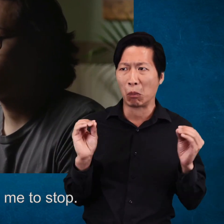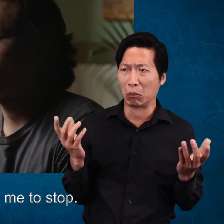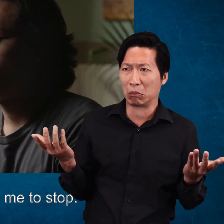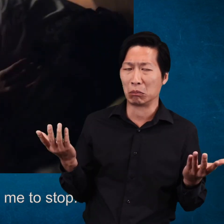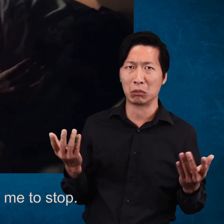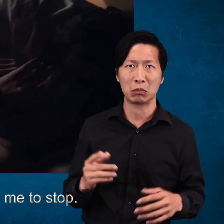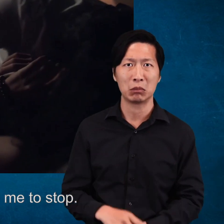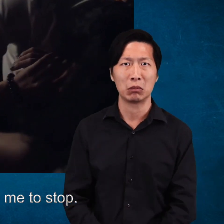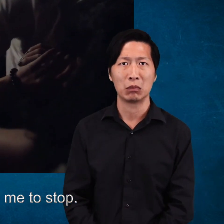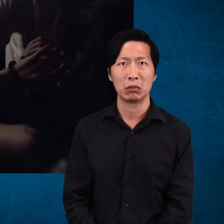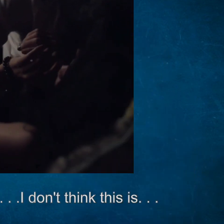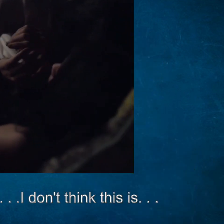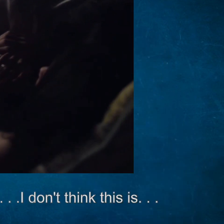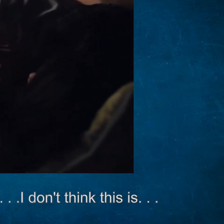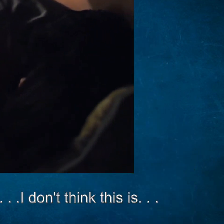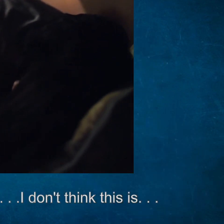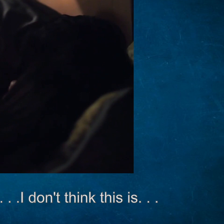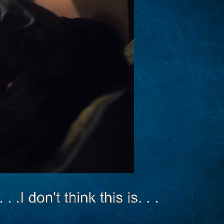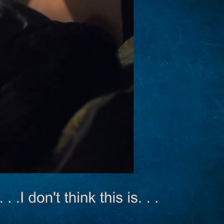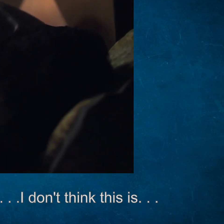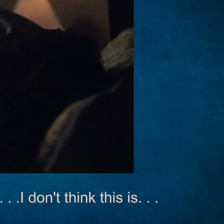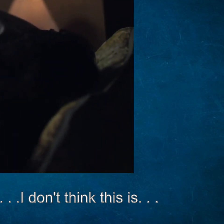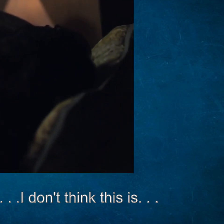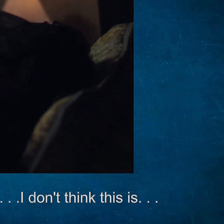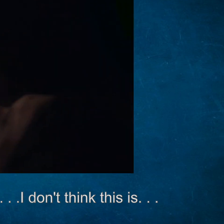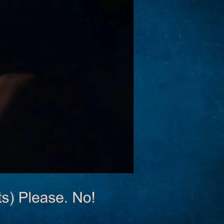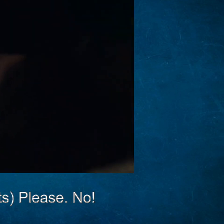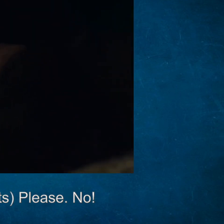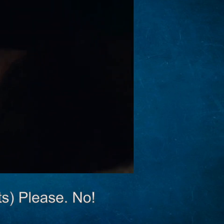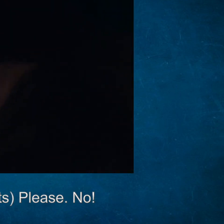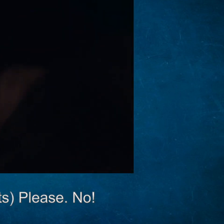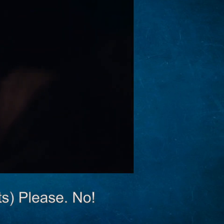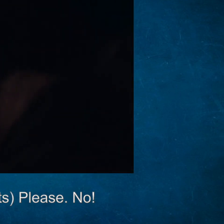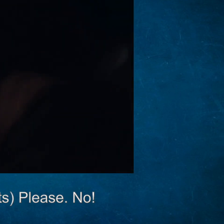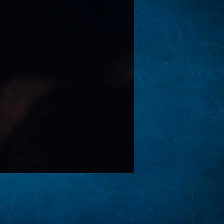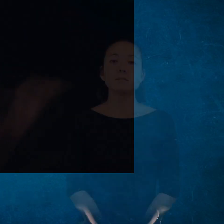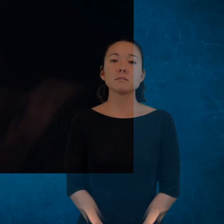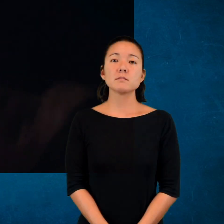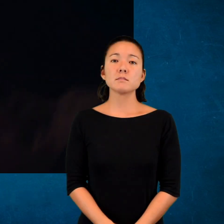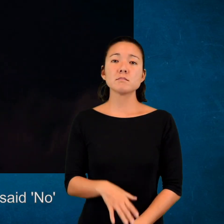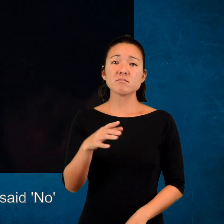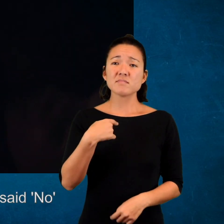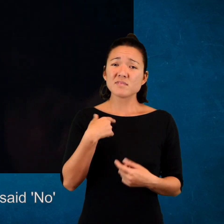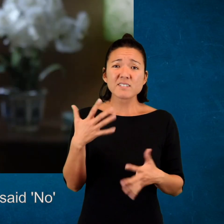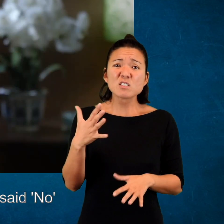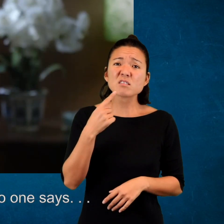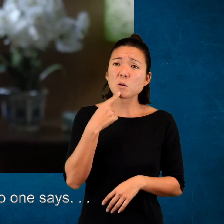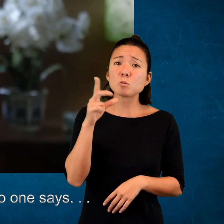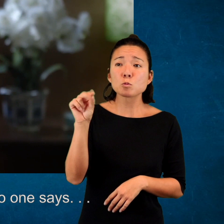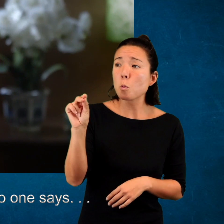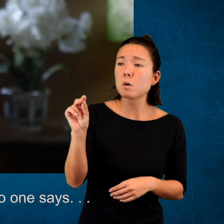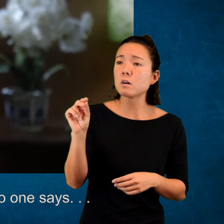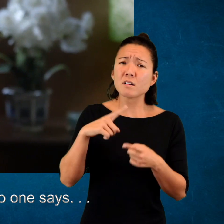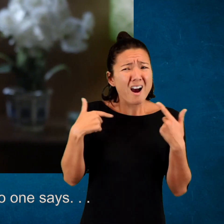stop. I don't think this is... Please, no. I said no, and I mean, no